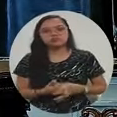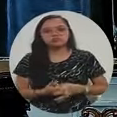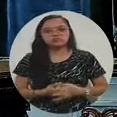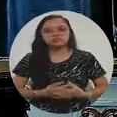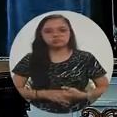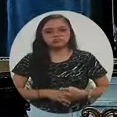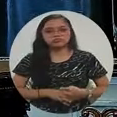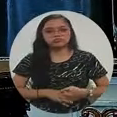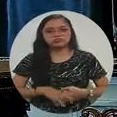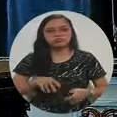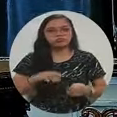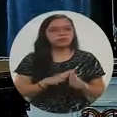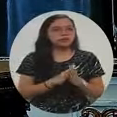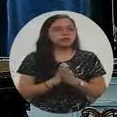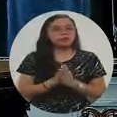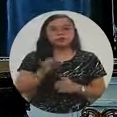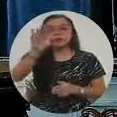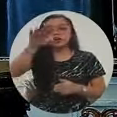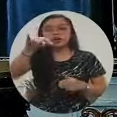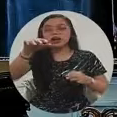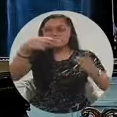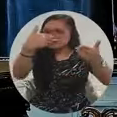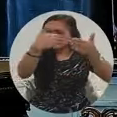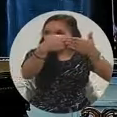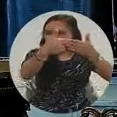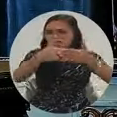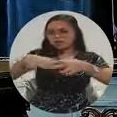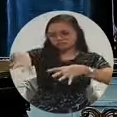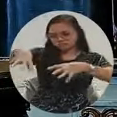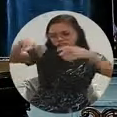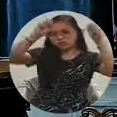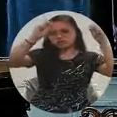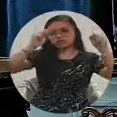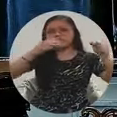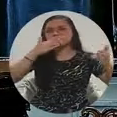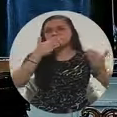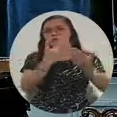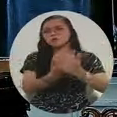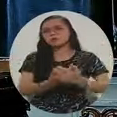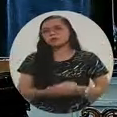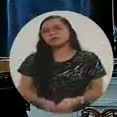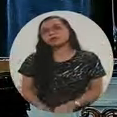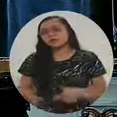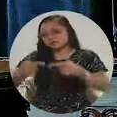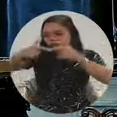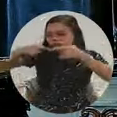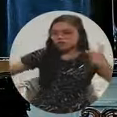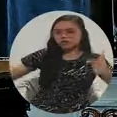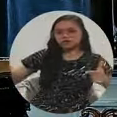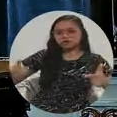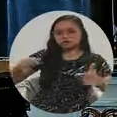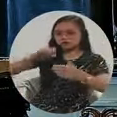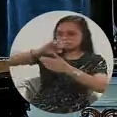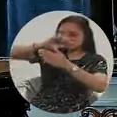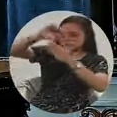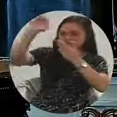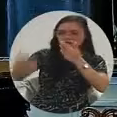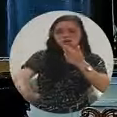offered, and the time of my departure is at hand. I have fought a good fight. I have finished my